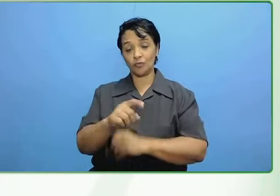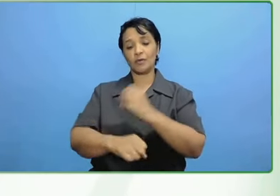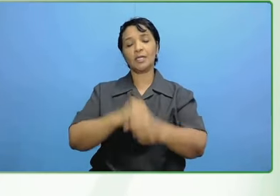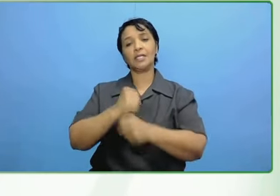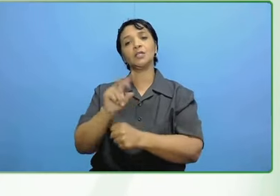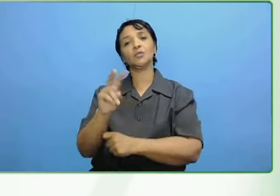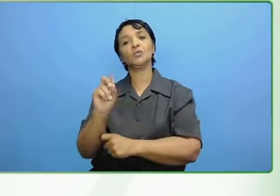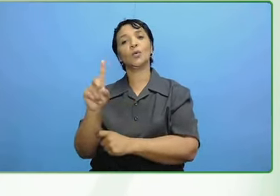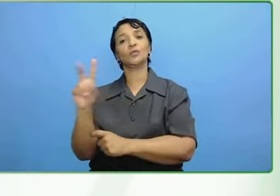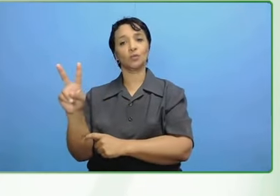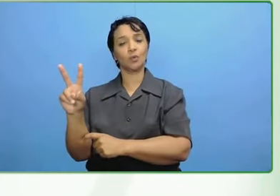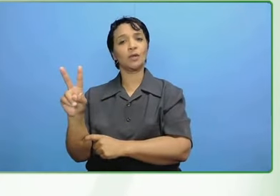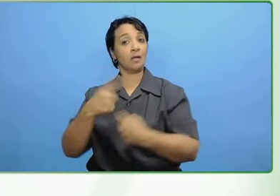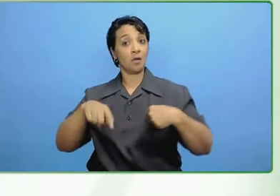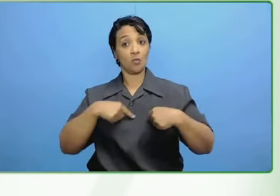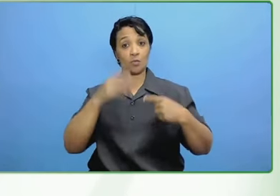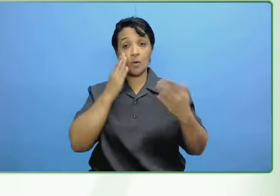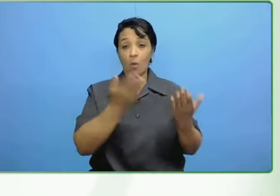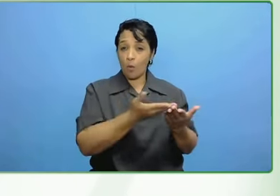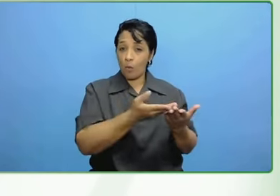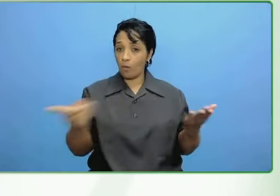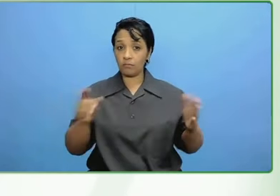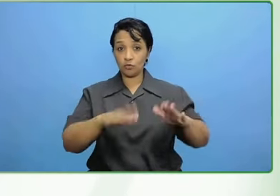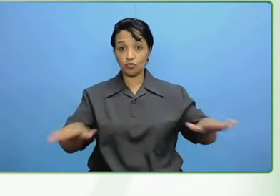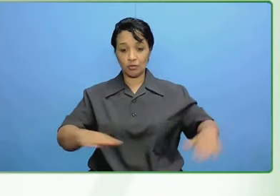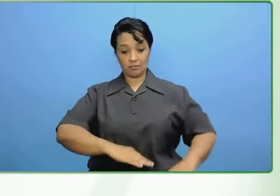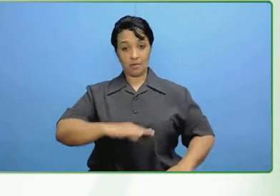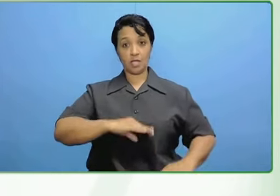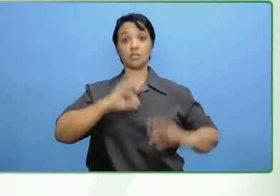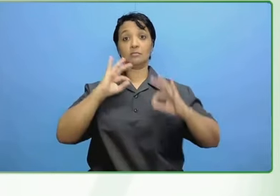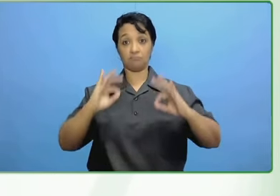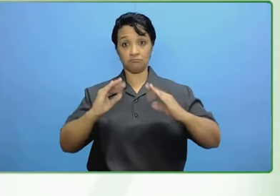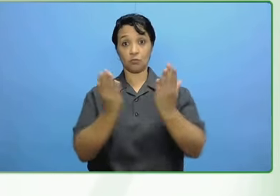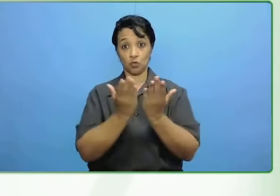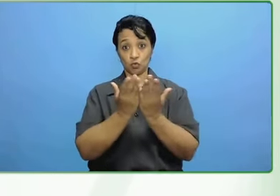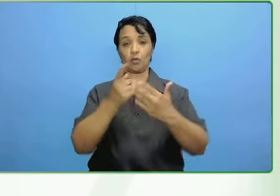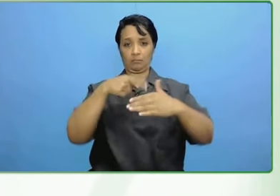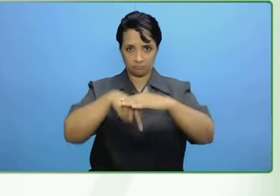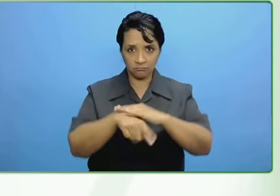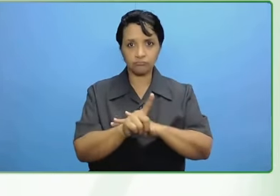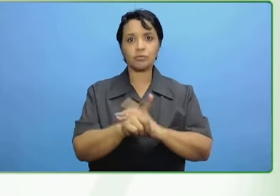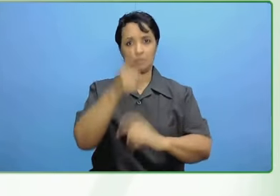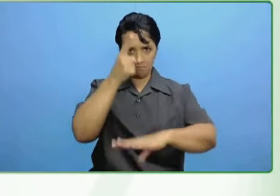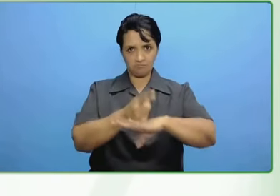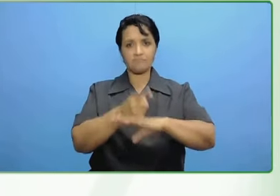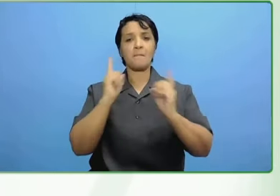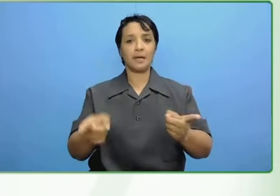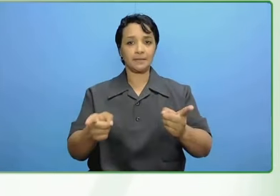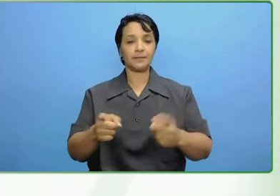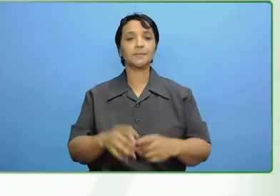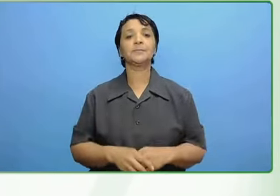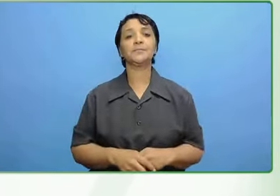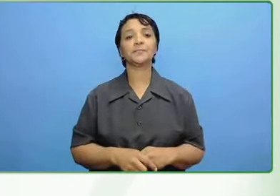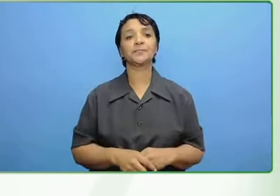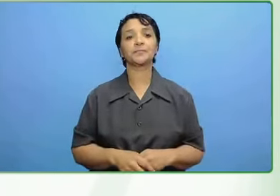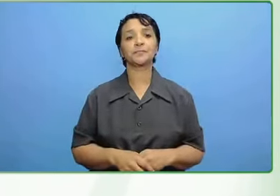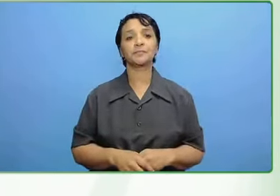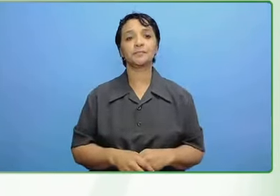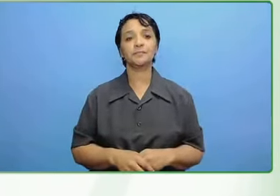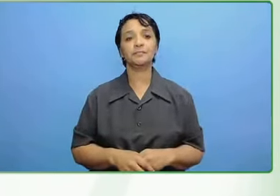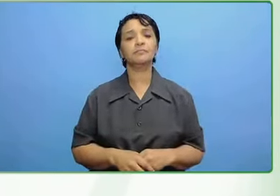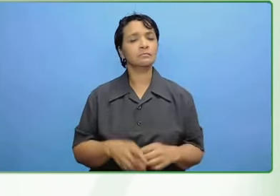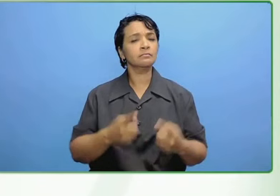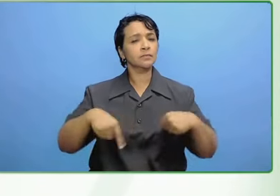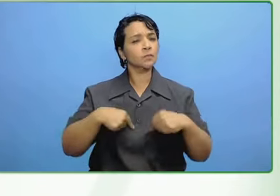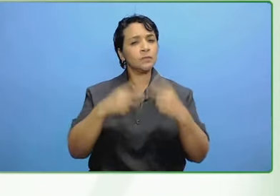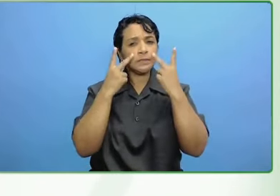all children of schooling age have access to education. Doing this underscored the importance for children